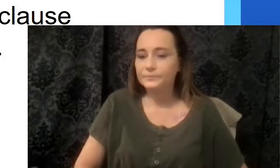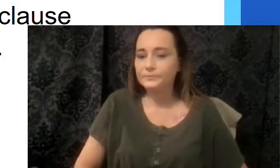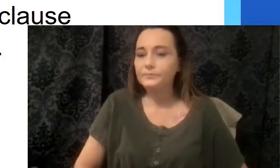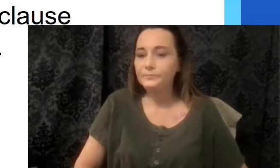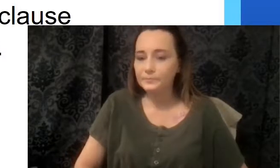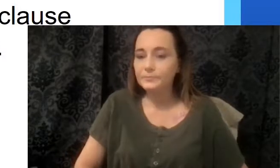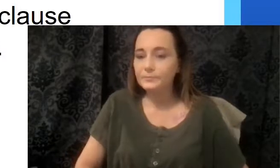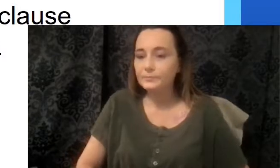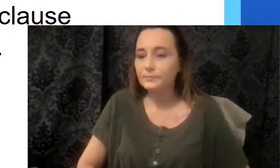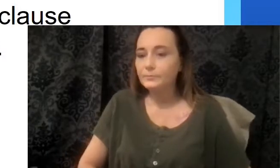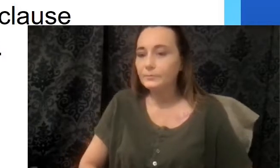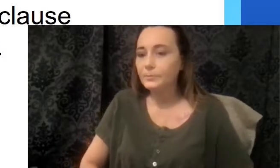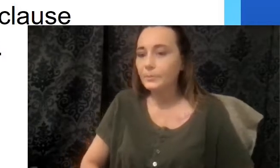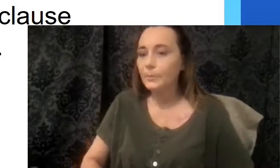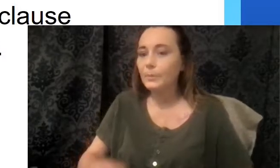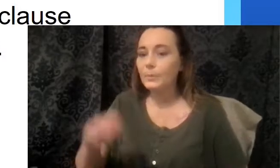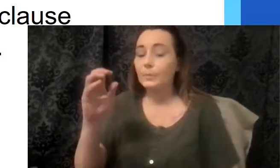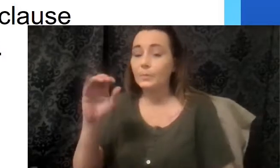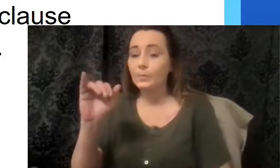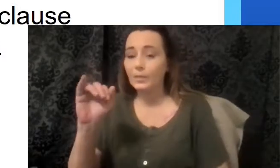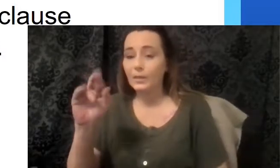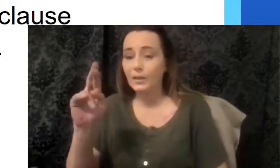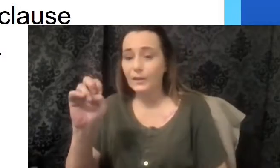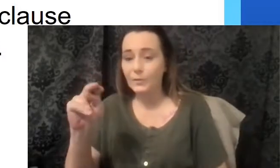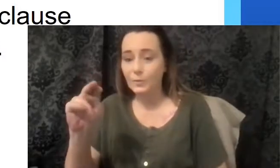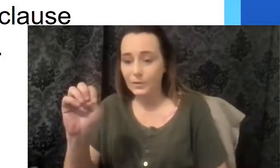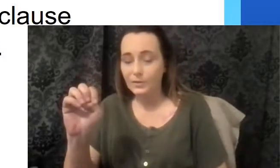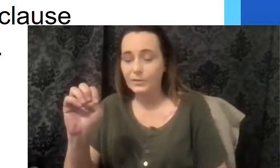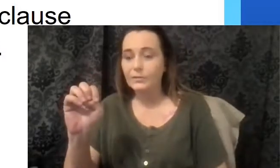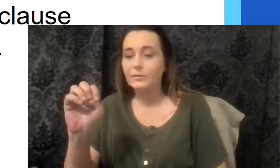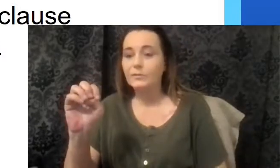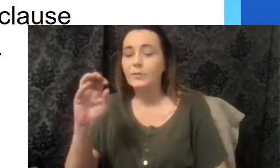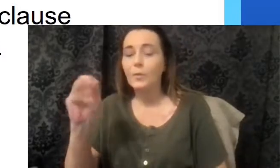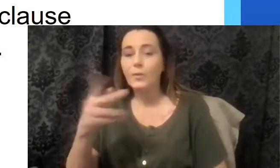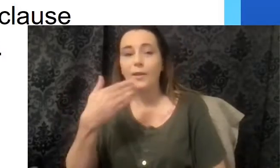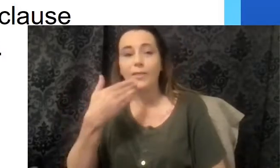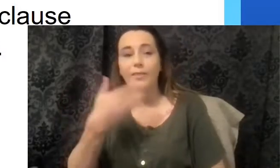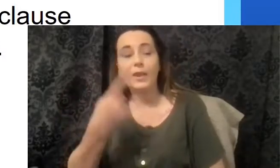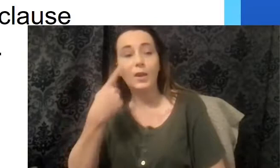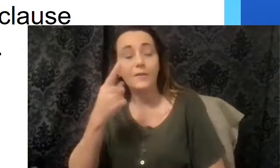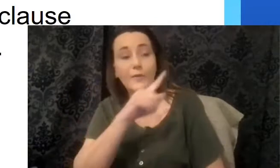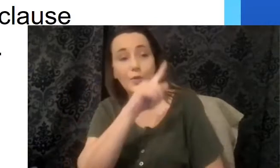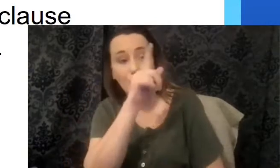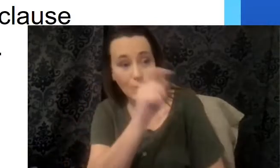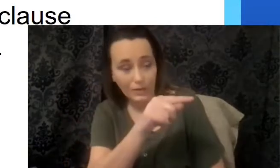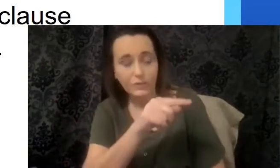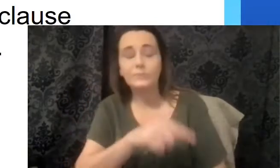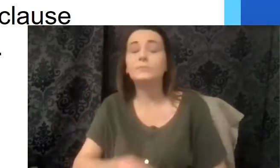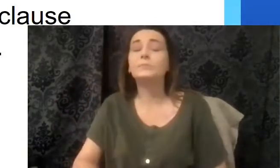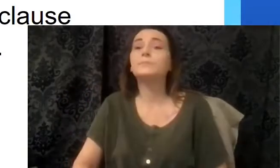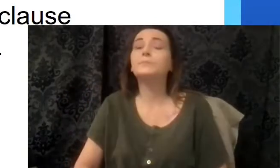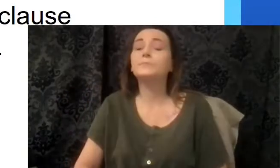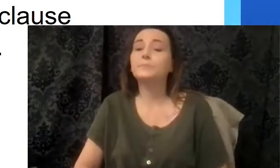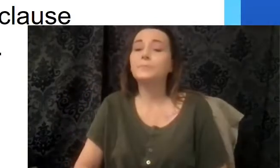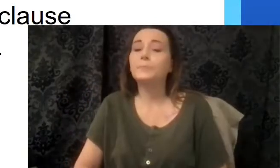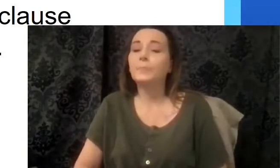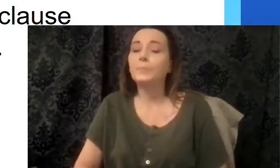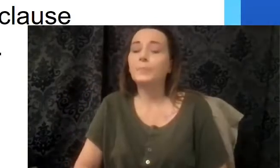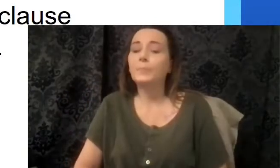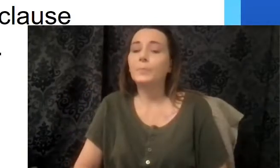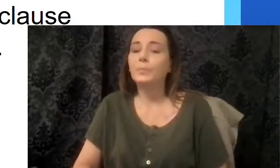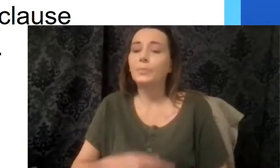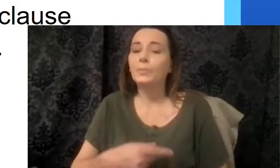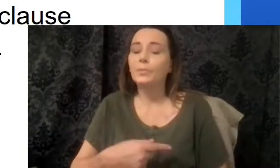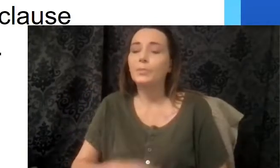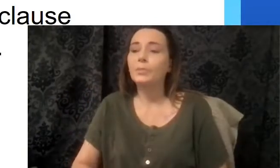Okay, all right. I'll thank you for your question. I'll just take it backwards